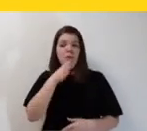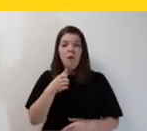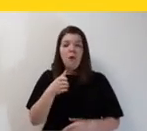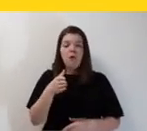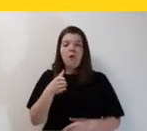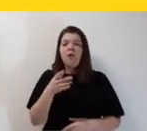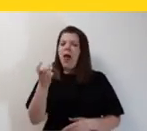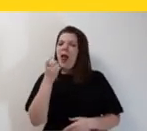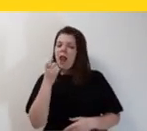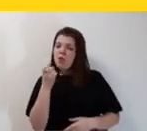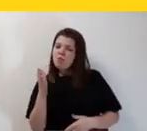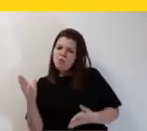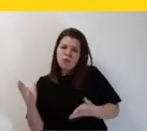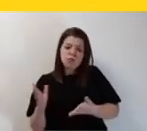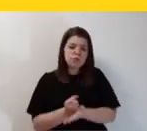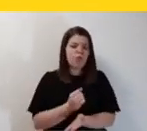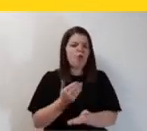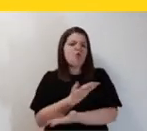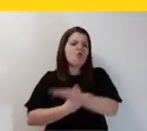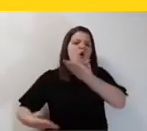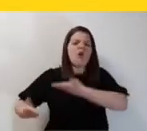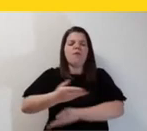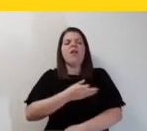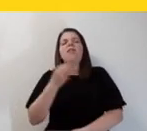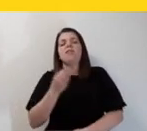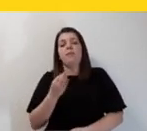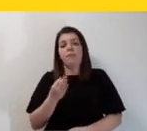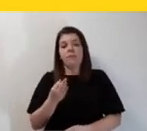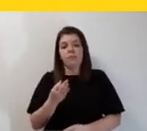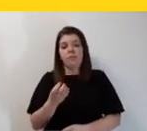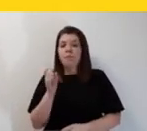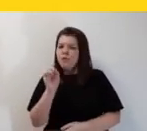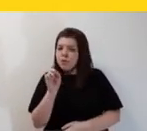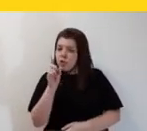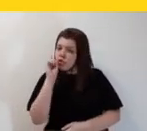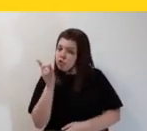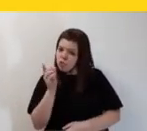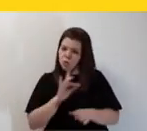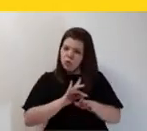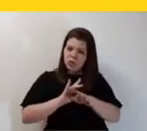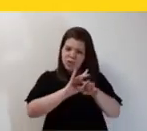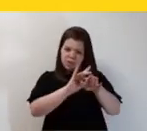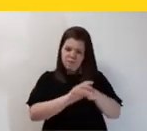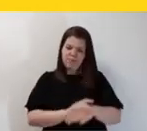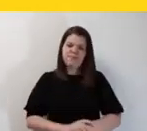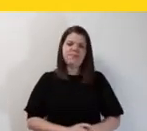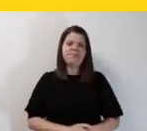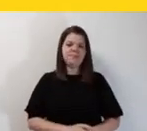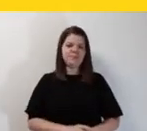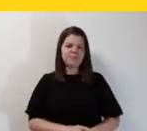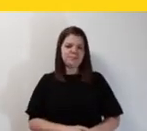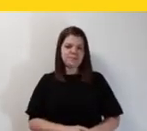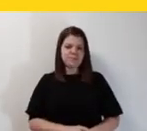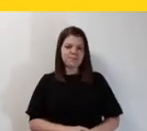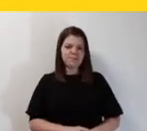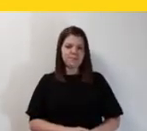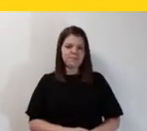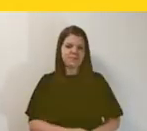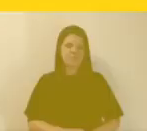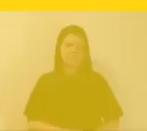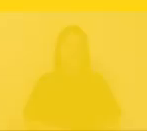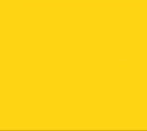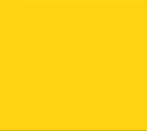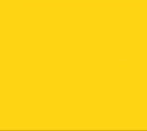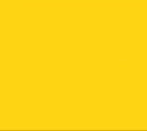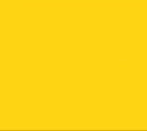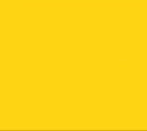went wrong, what went well, what can be improved are asked. The distribution of the classroom is